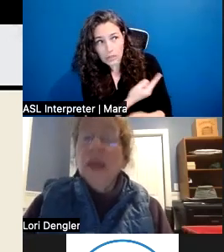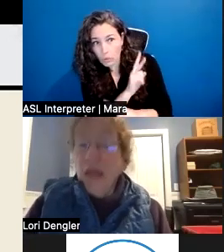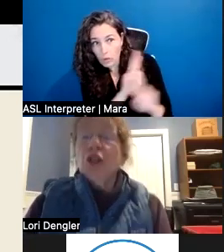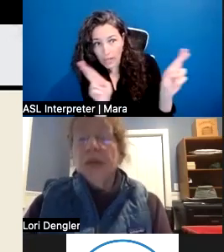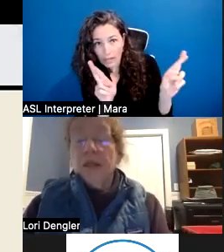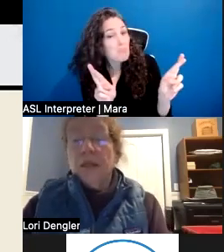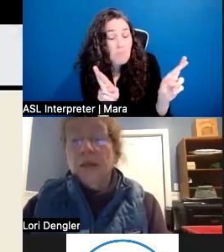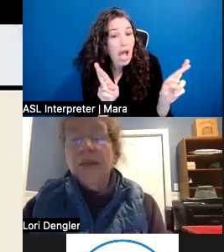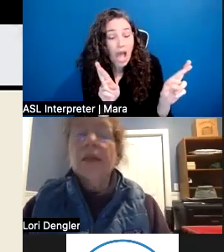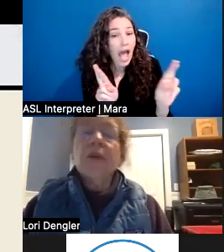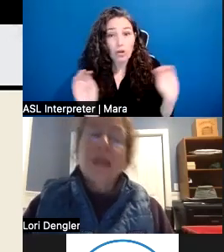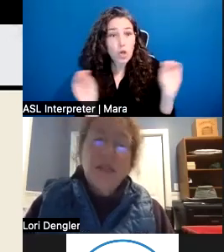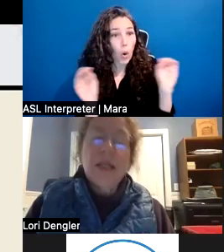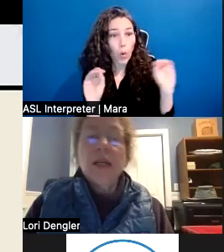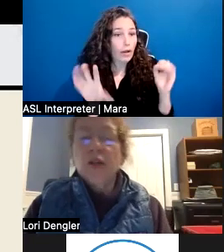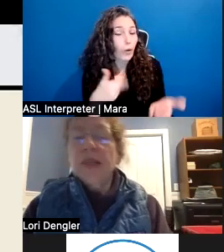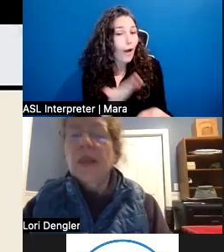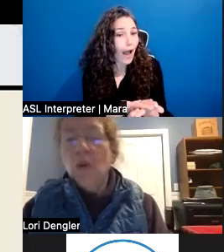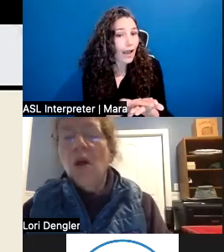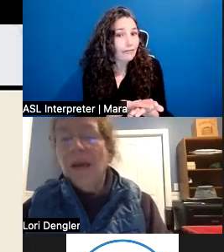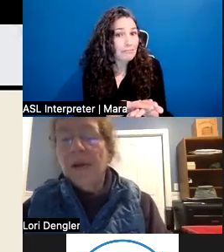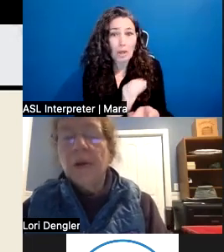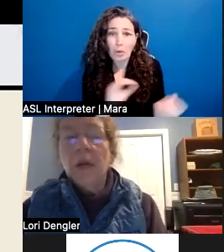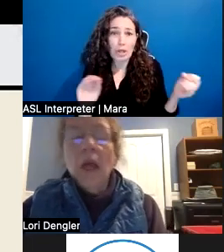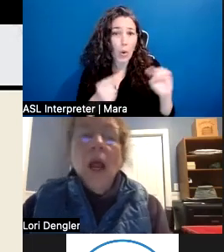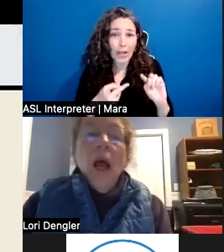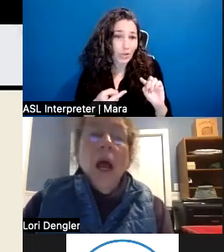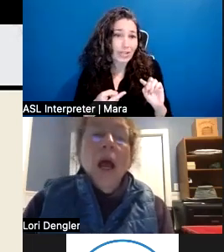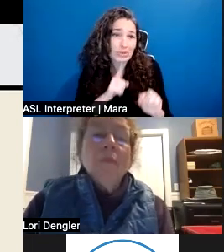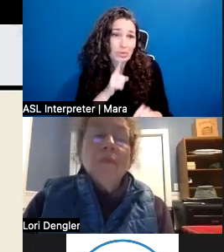no injuries. I mean, there were 17 injuries, they were all minor.